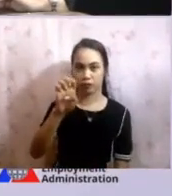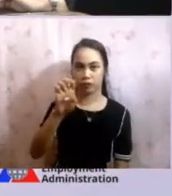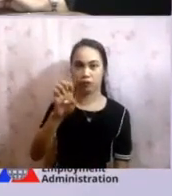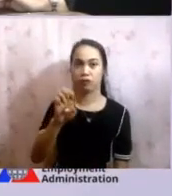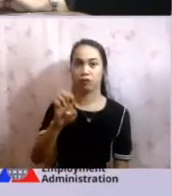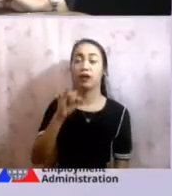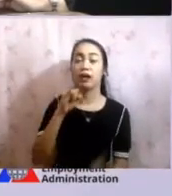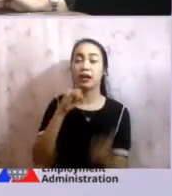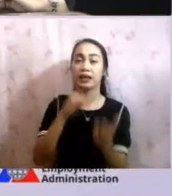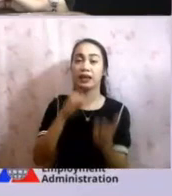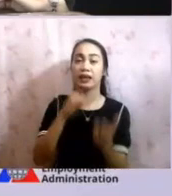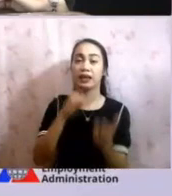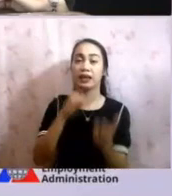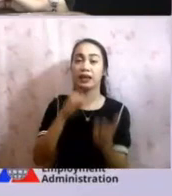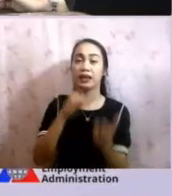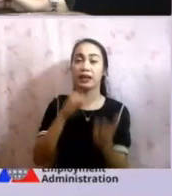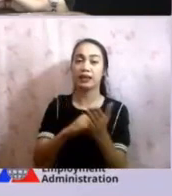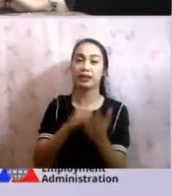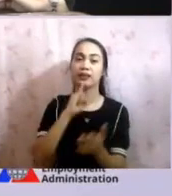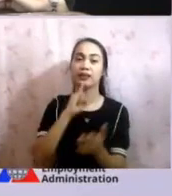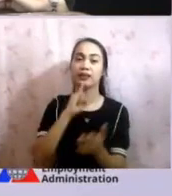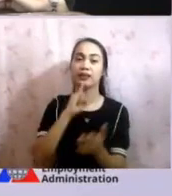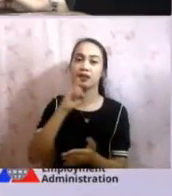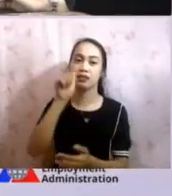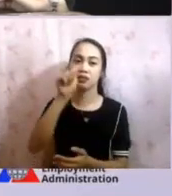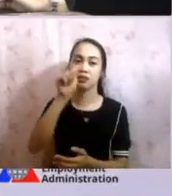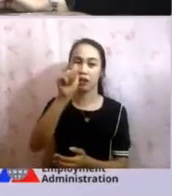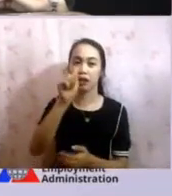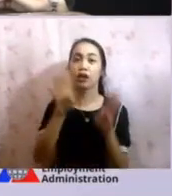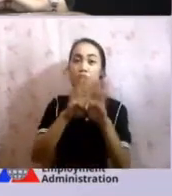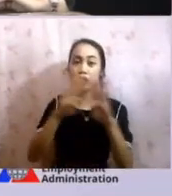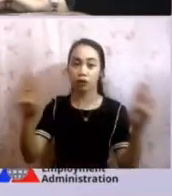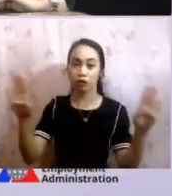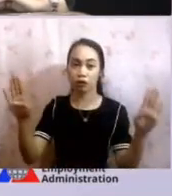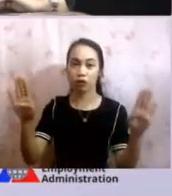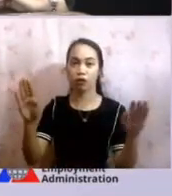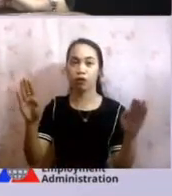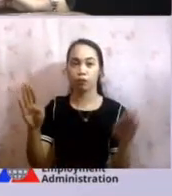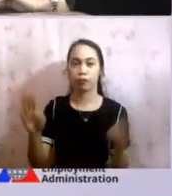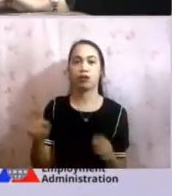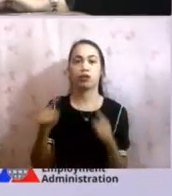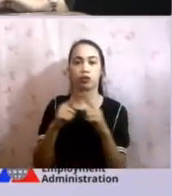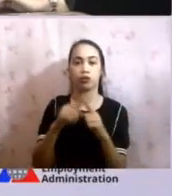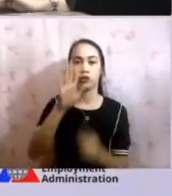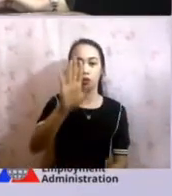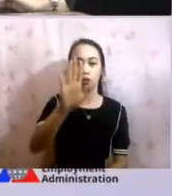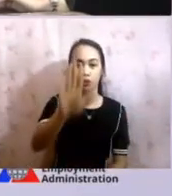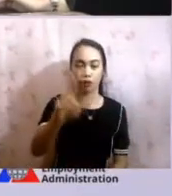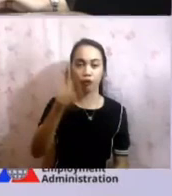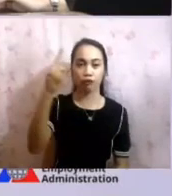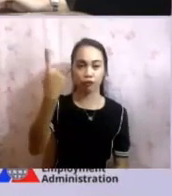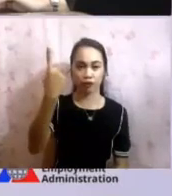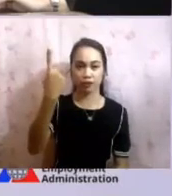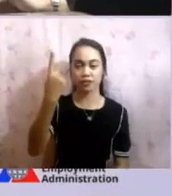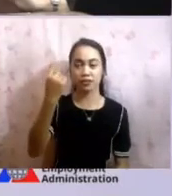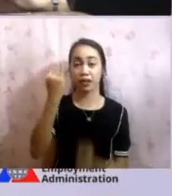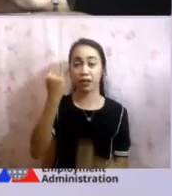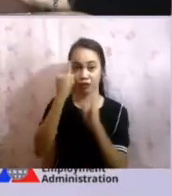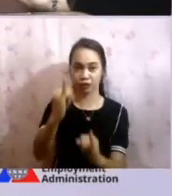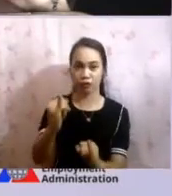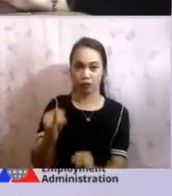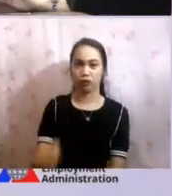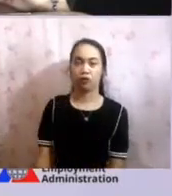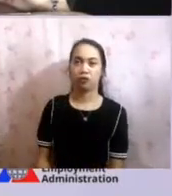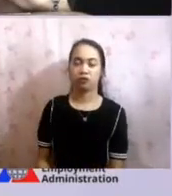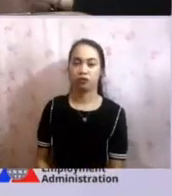job interview, an agenda for the interviewer to ask questions about your experiences, and a quick advertisement of who you